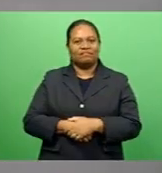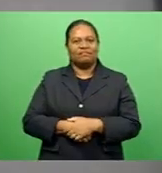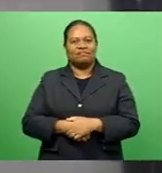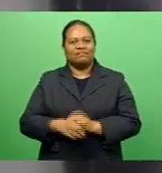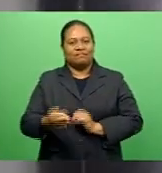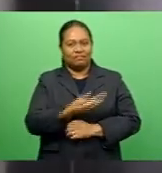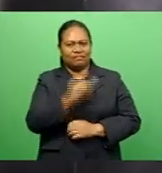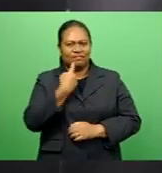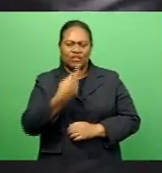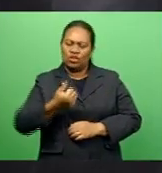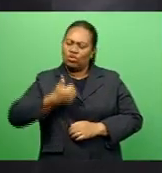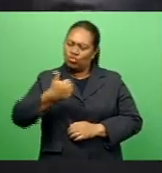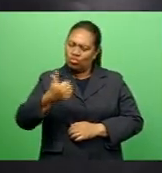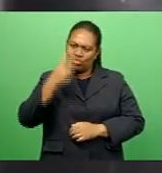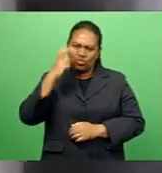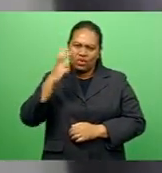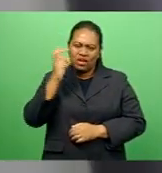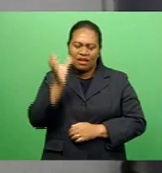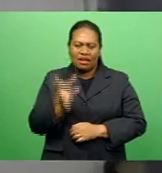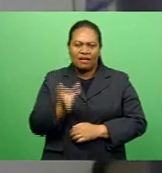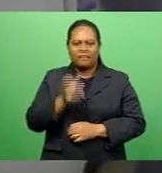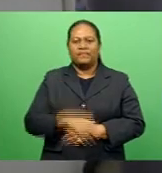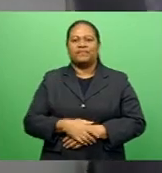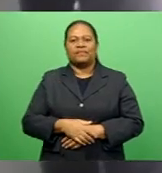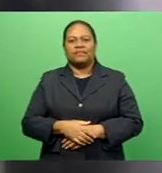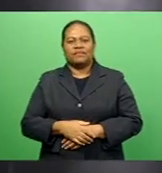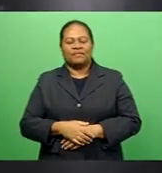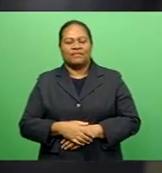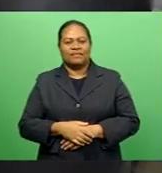is a well trainer in Fiji boxing,